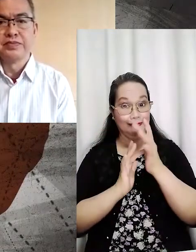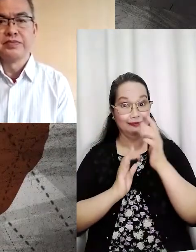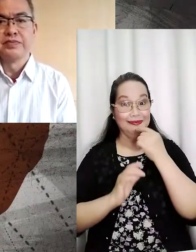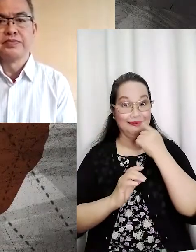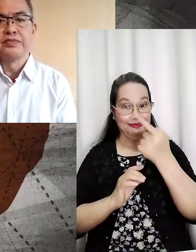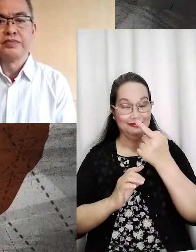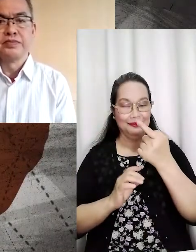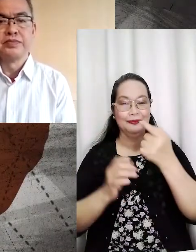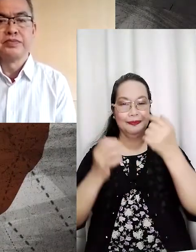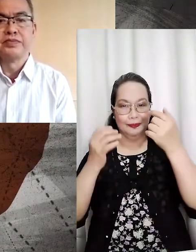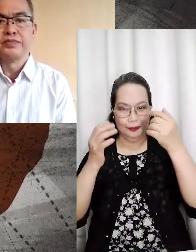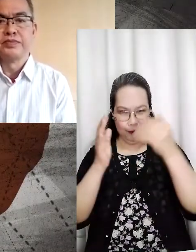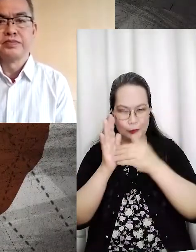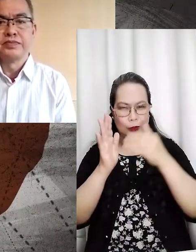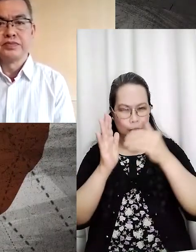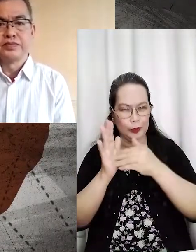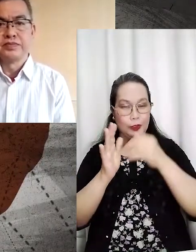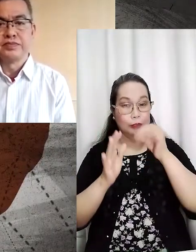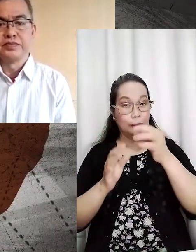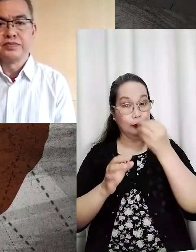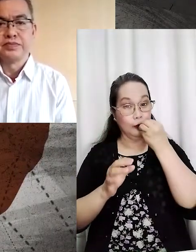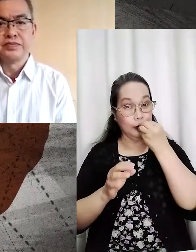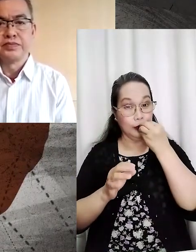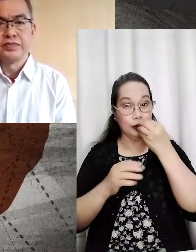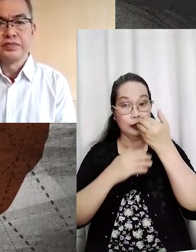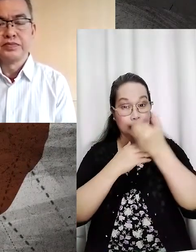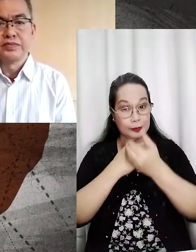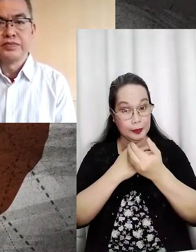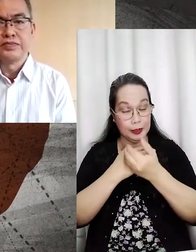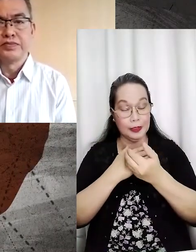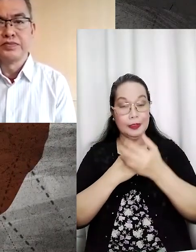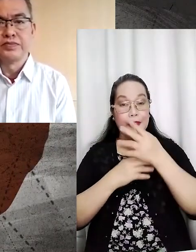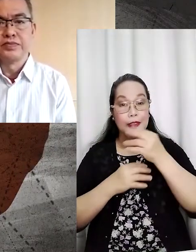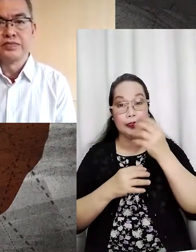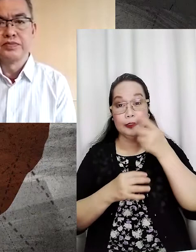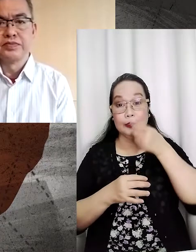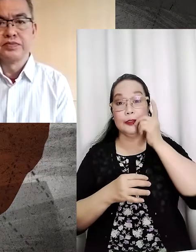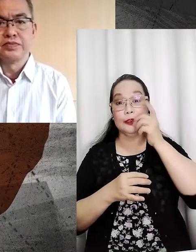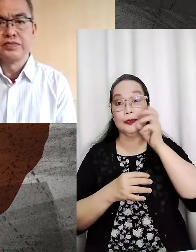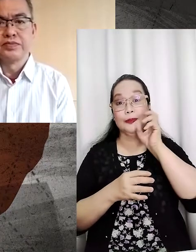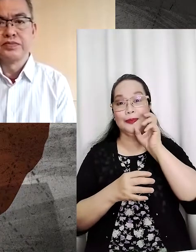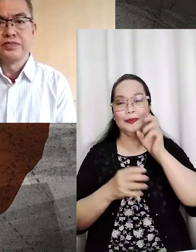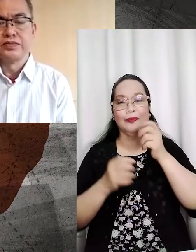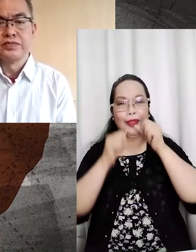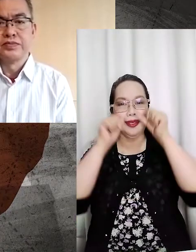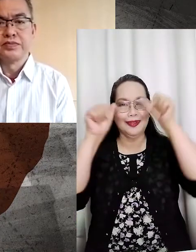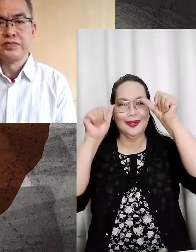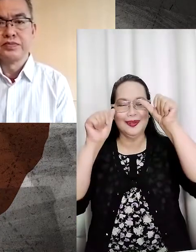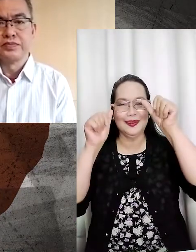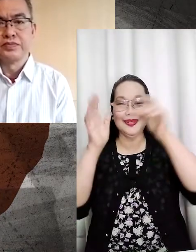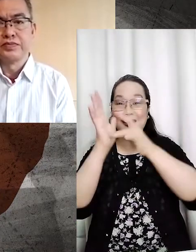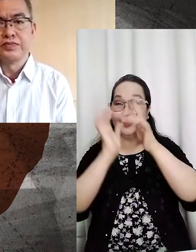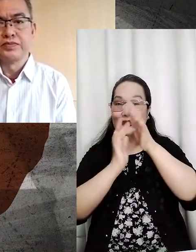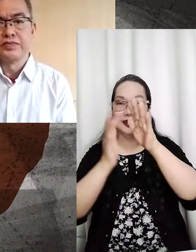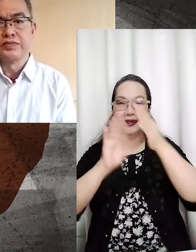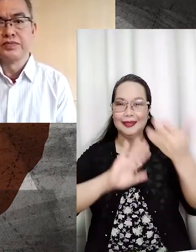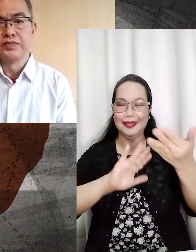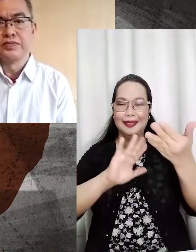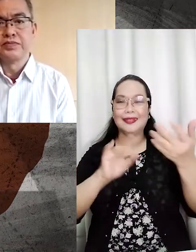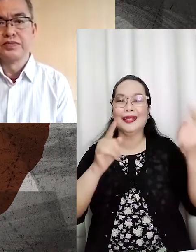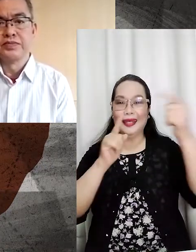And then Jesus said, "Every time you eat this bread and drink this cup, you are announcing the Lord's